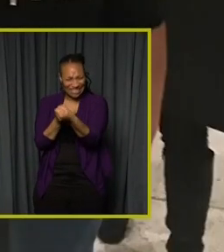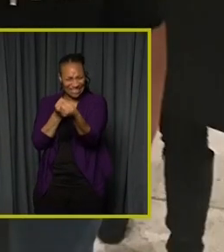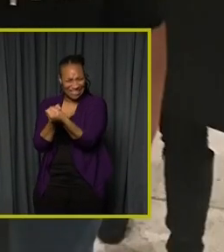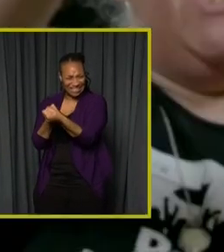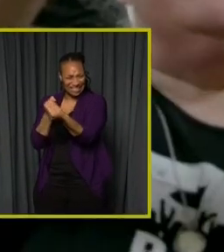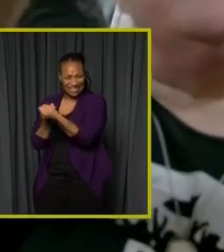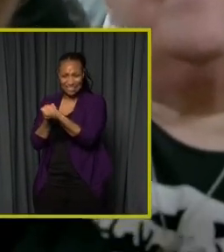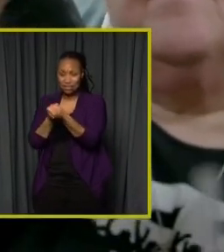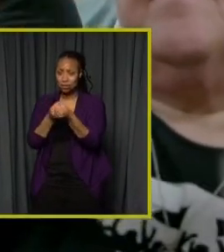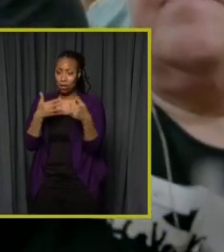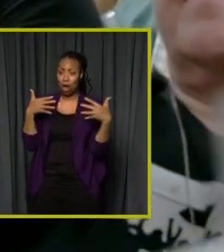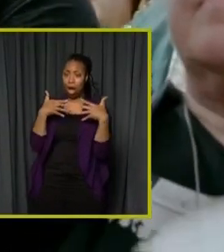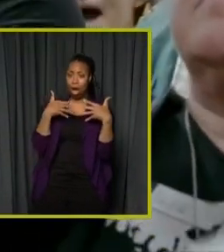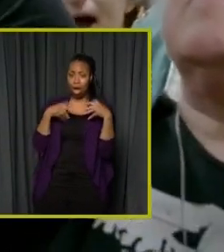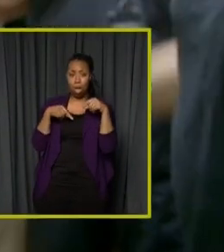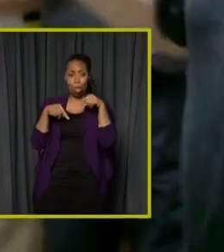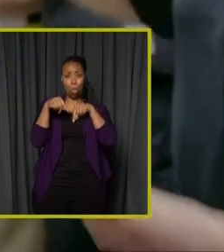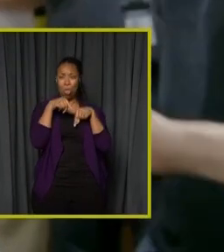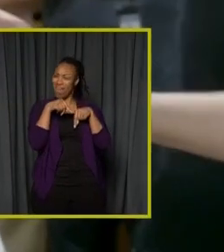liberty.